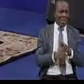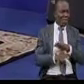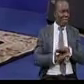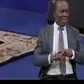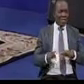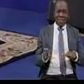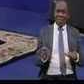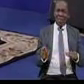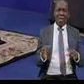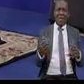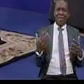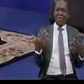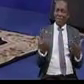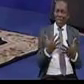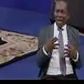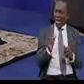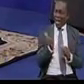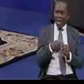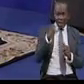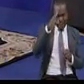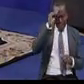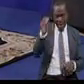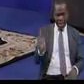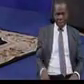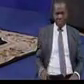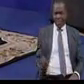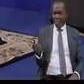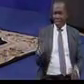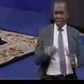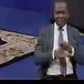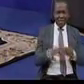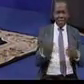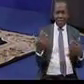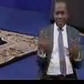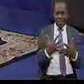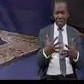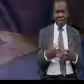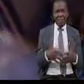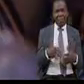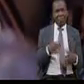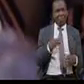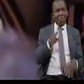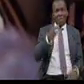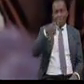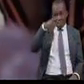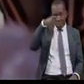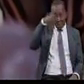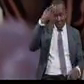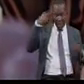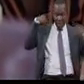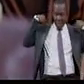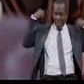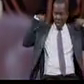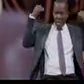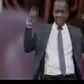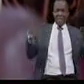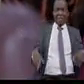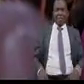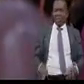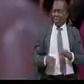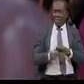anyone, the sword of anyone, the spear of anyone, the armor bearer of anyone. We're